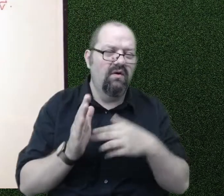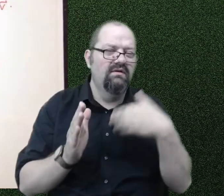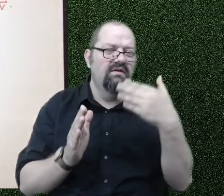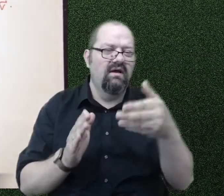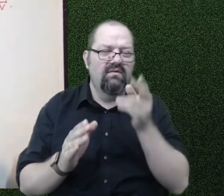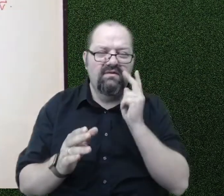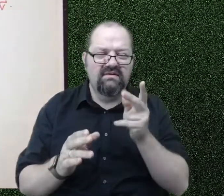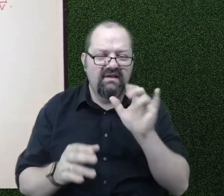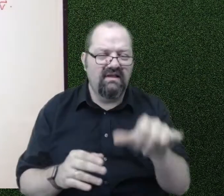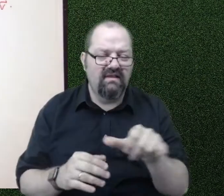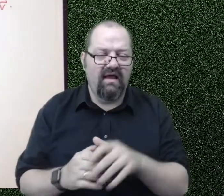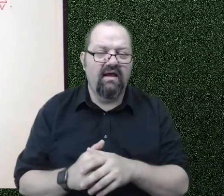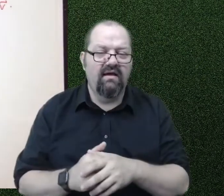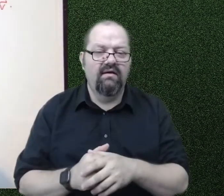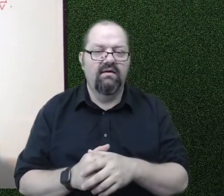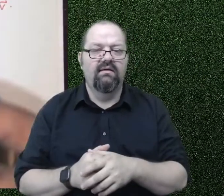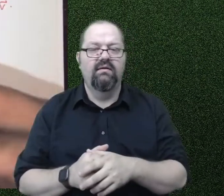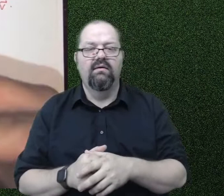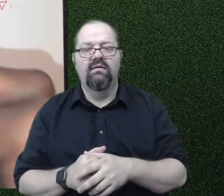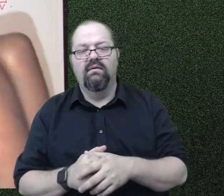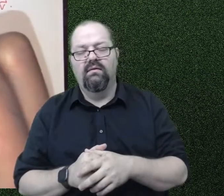when it's just this half.